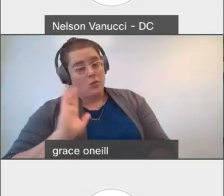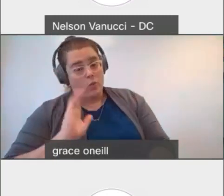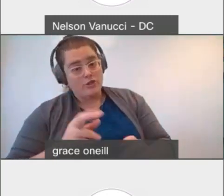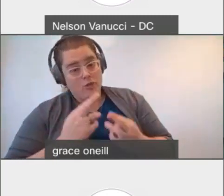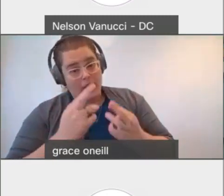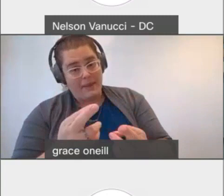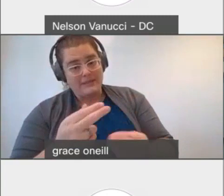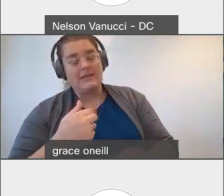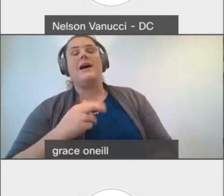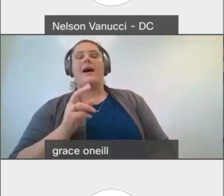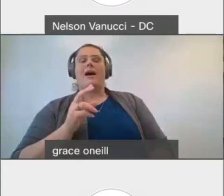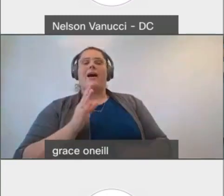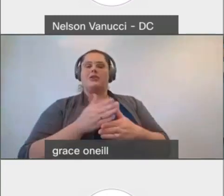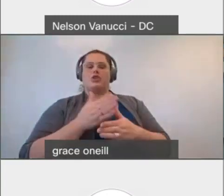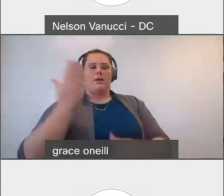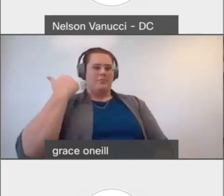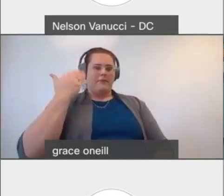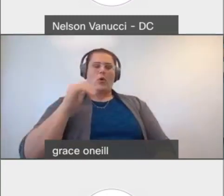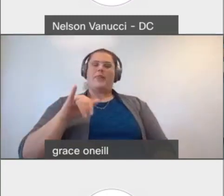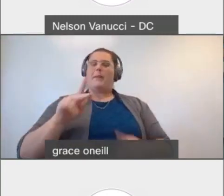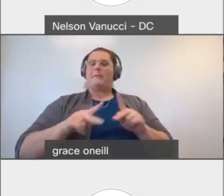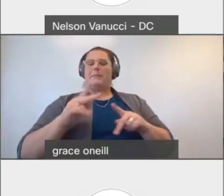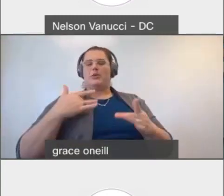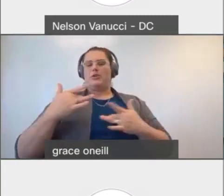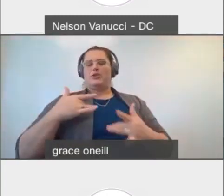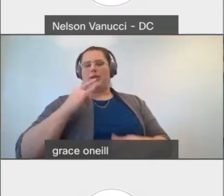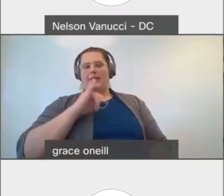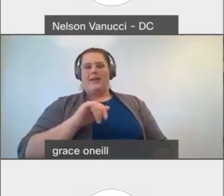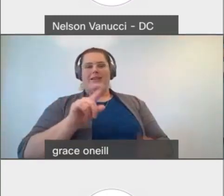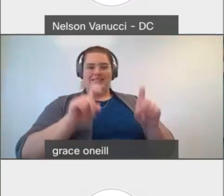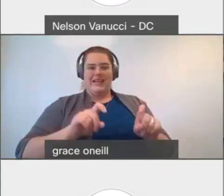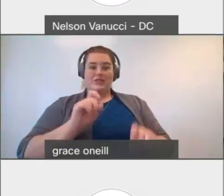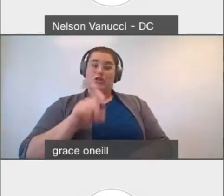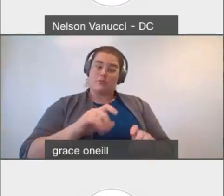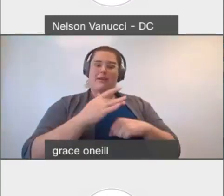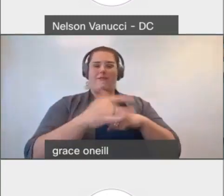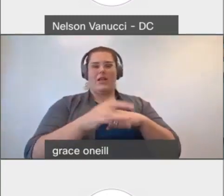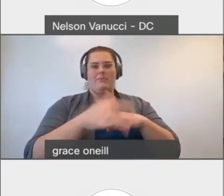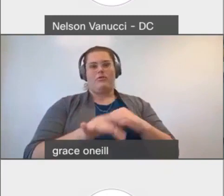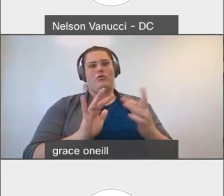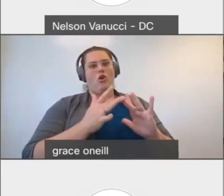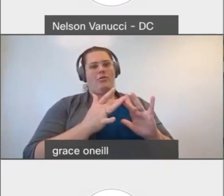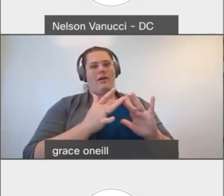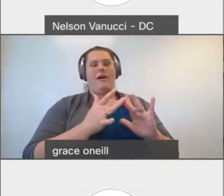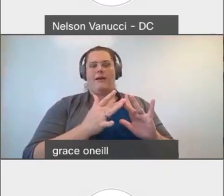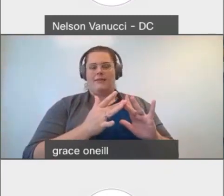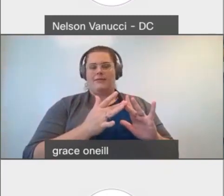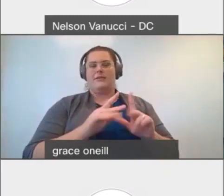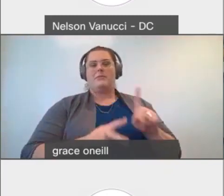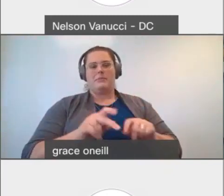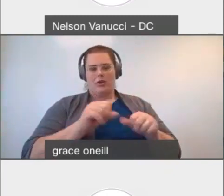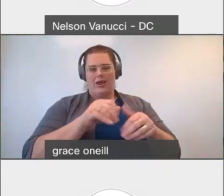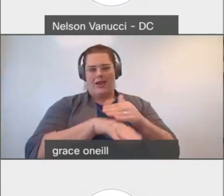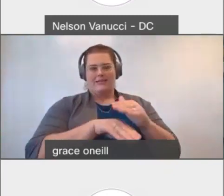that, you know, there was a concern that the test should be online, where people could access